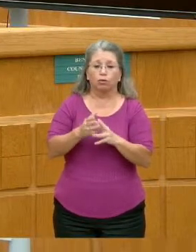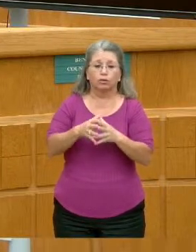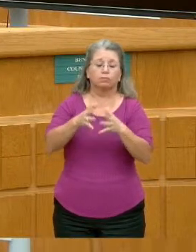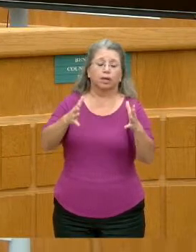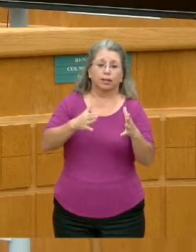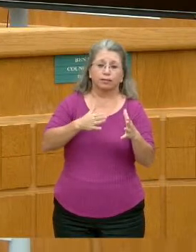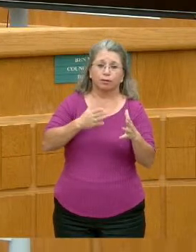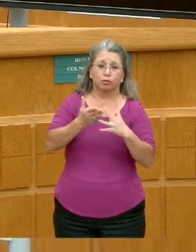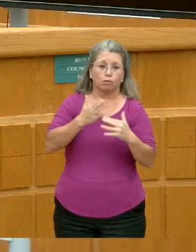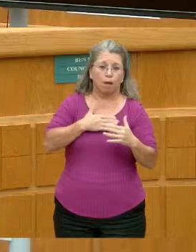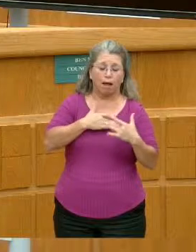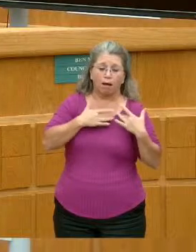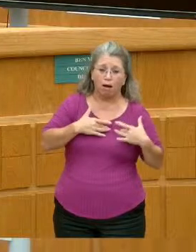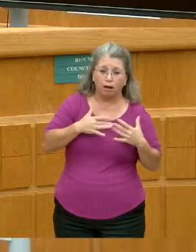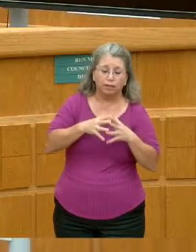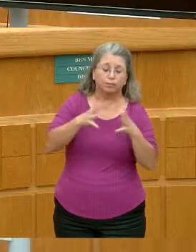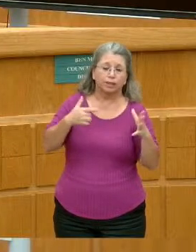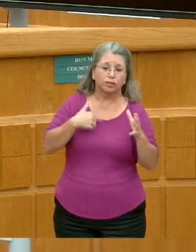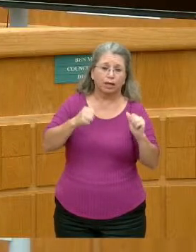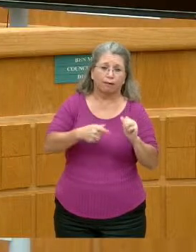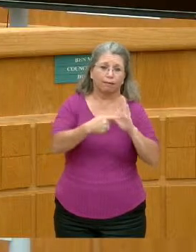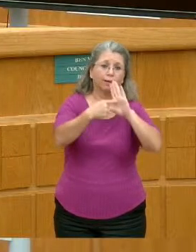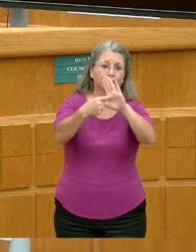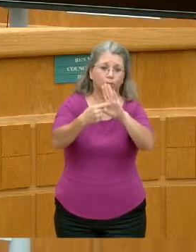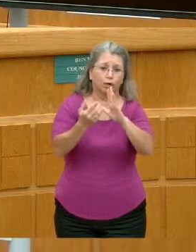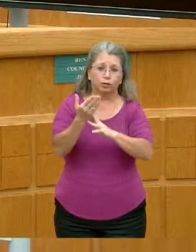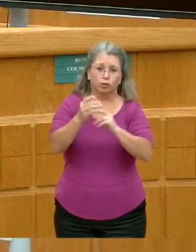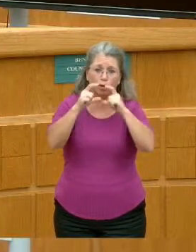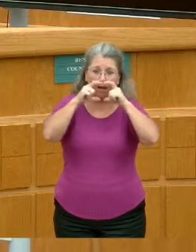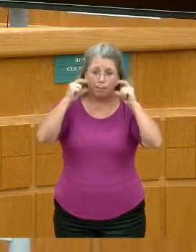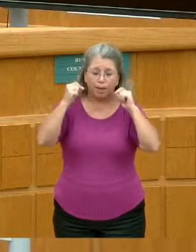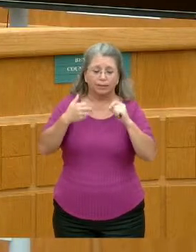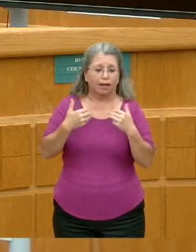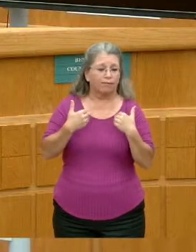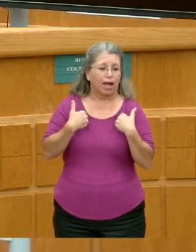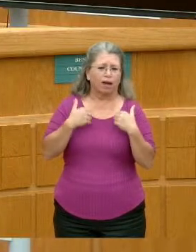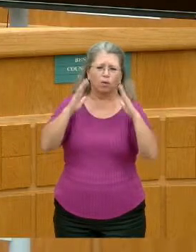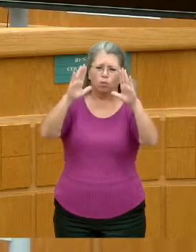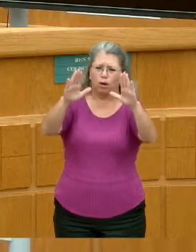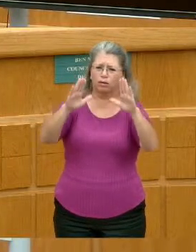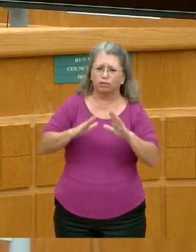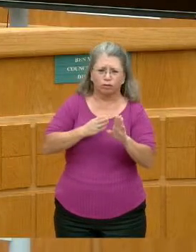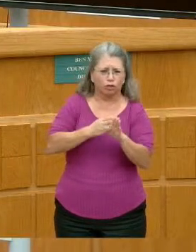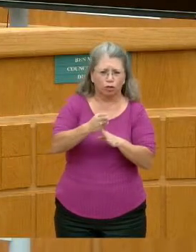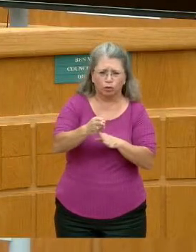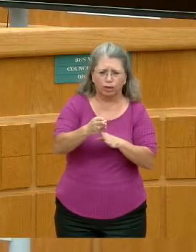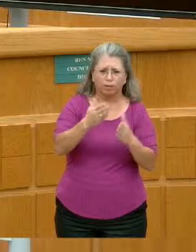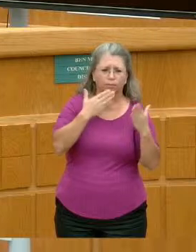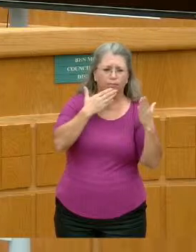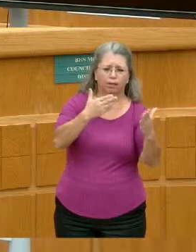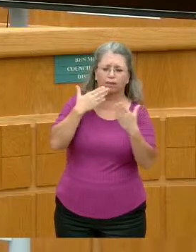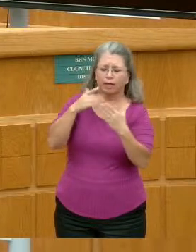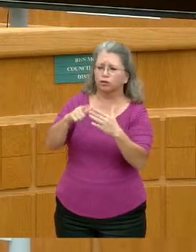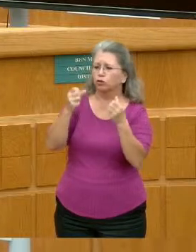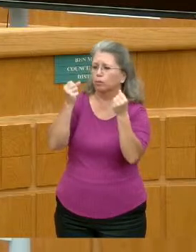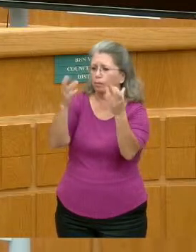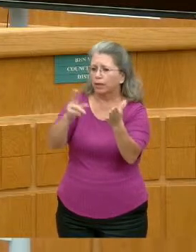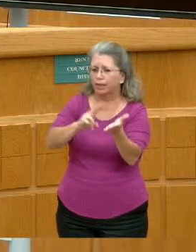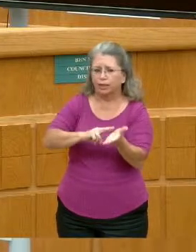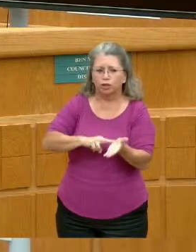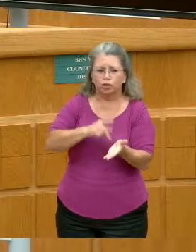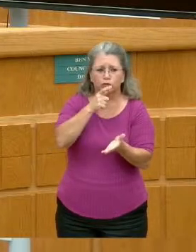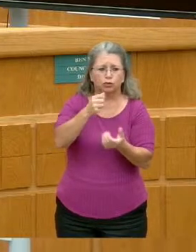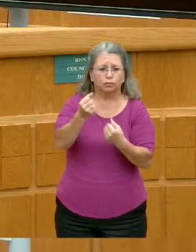mask and a very wonderful career, thanks to the many nurses who have supported me, put up with